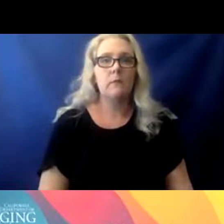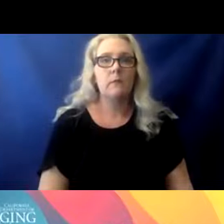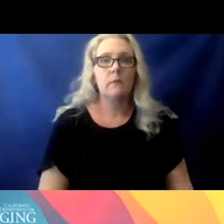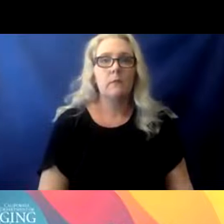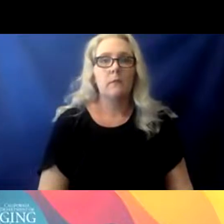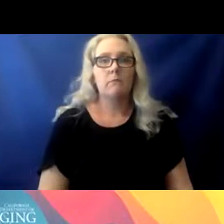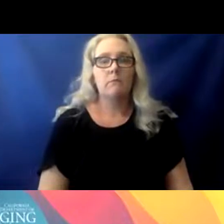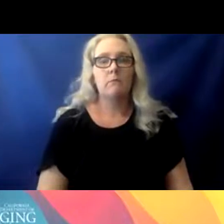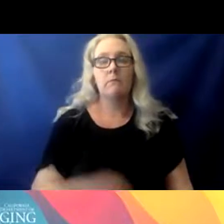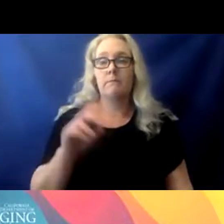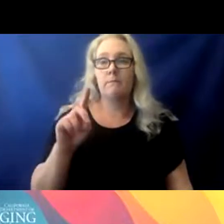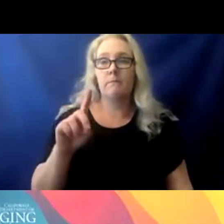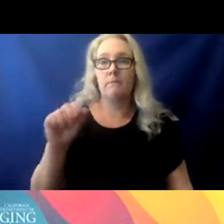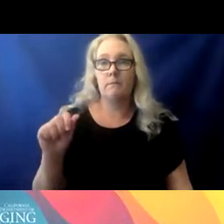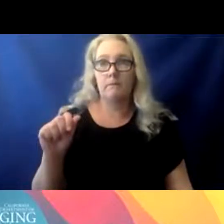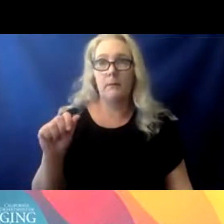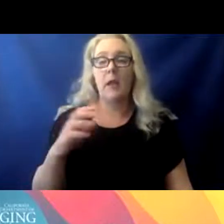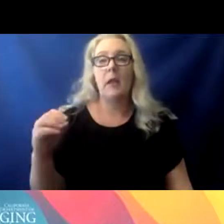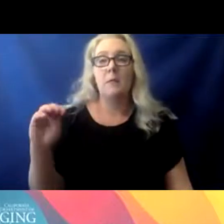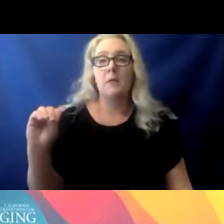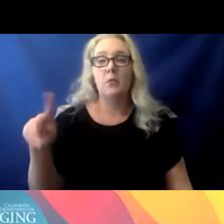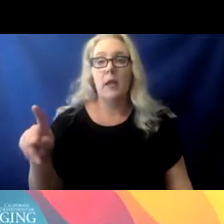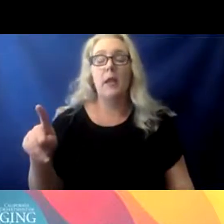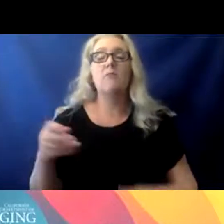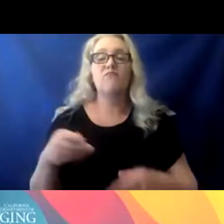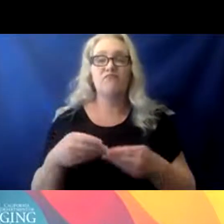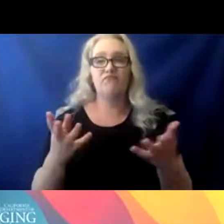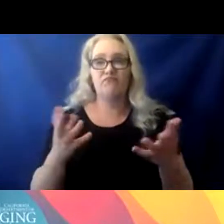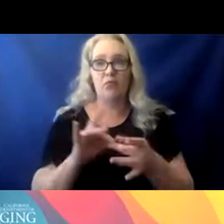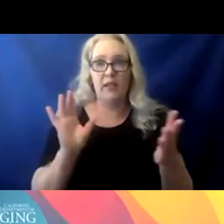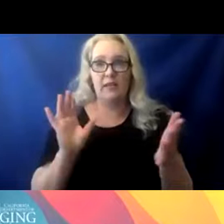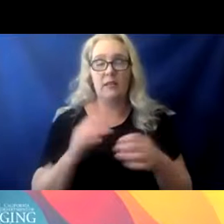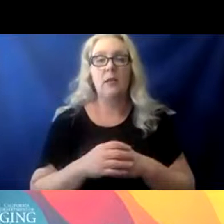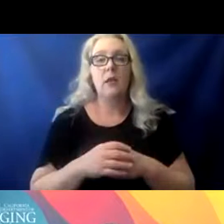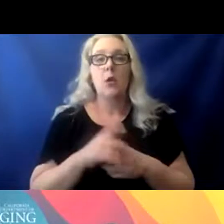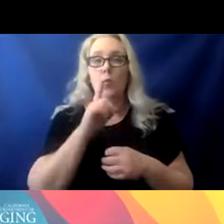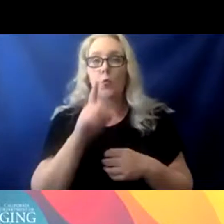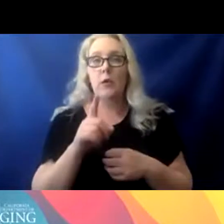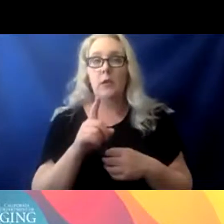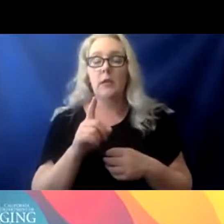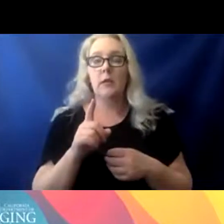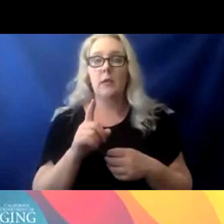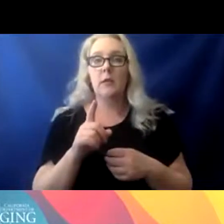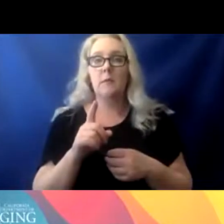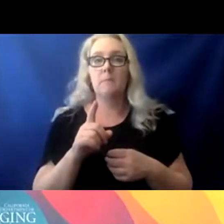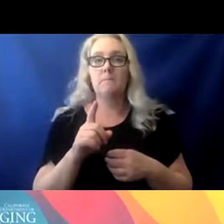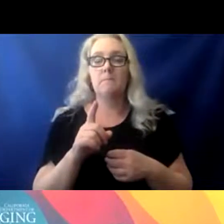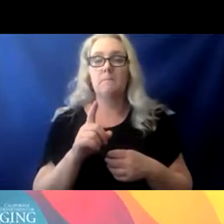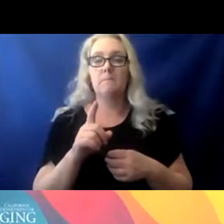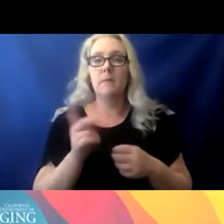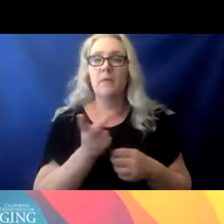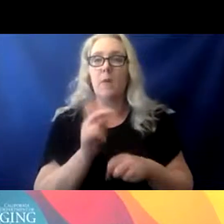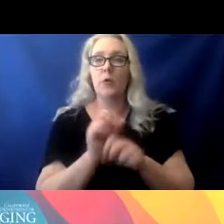released along with the master plan, and really is intended to be a complement to the master